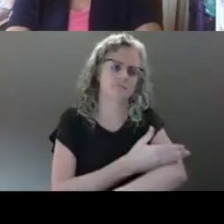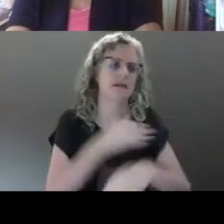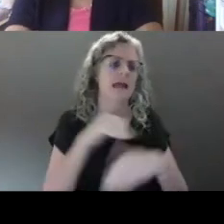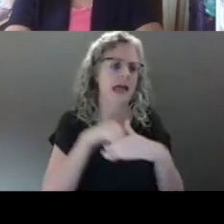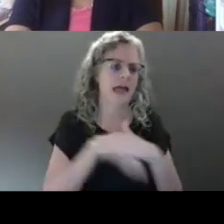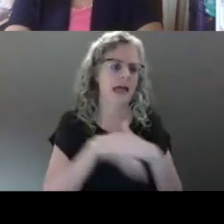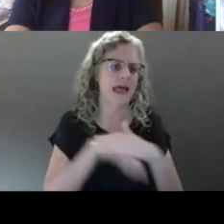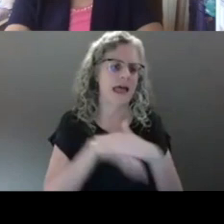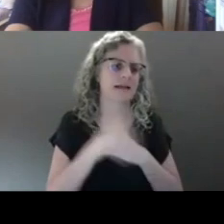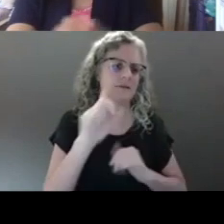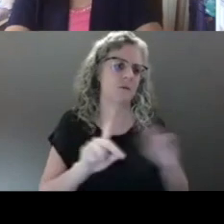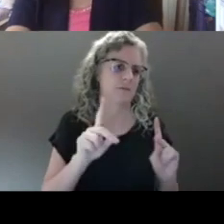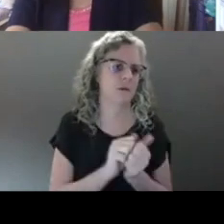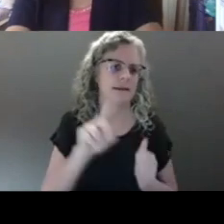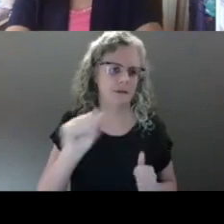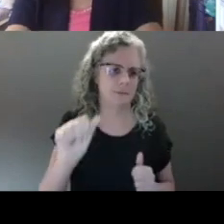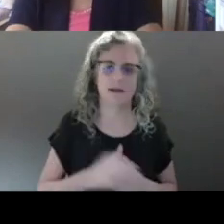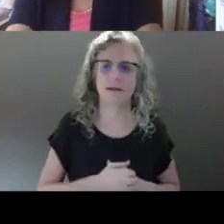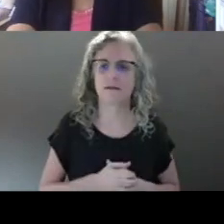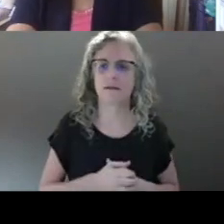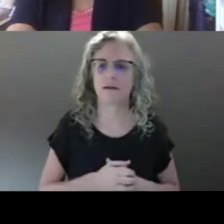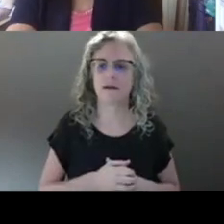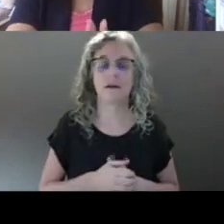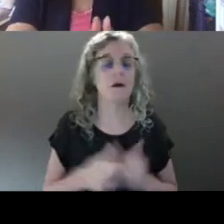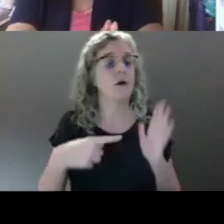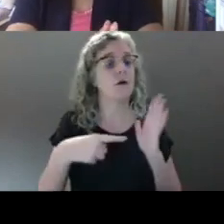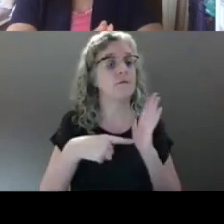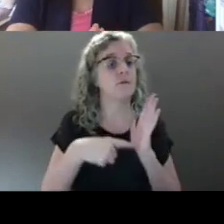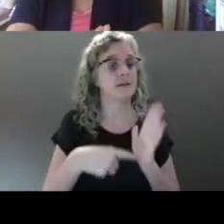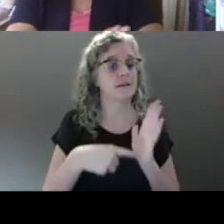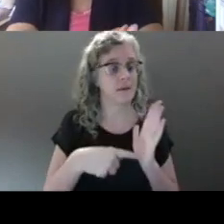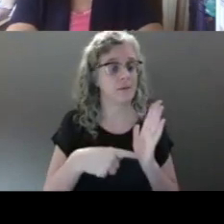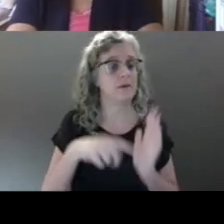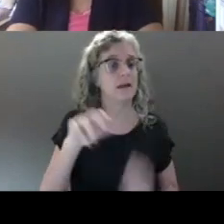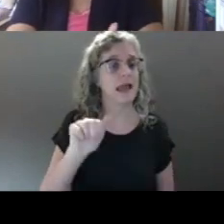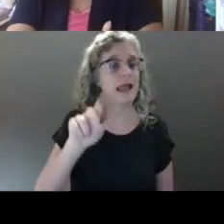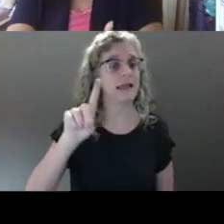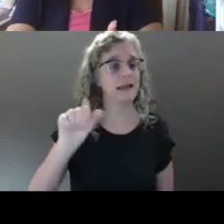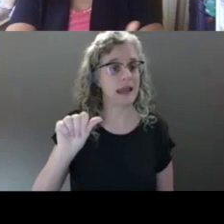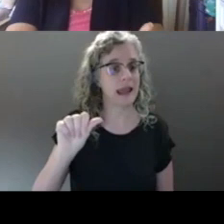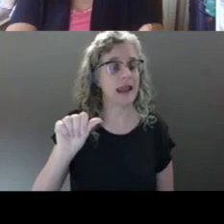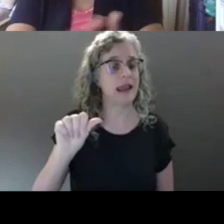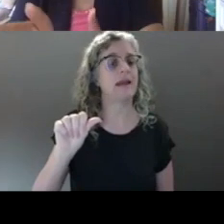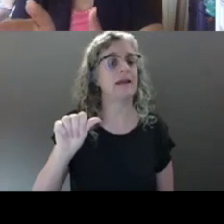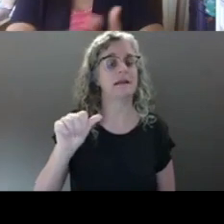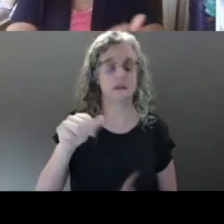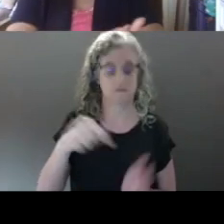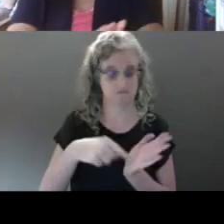about how the ADA prohibits discrimination in employment, yet